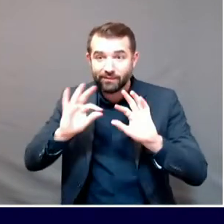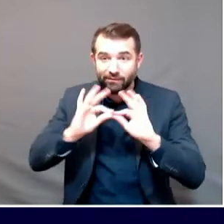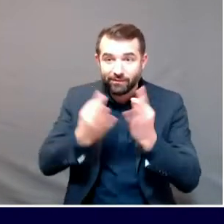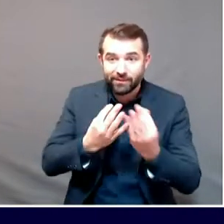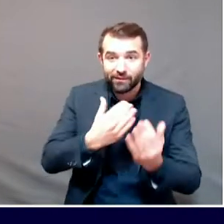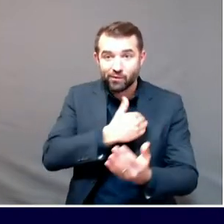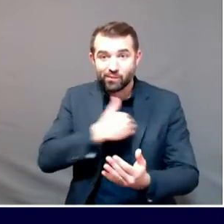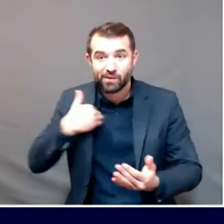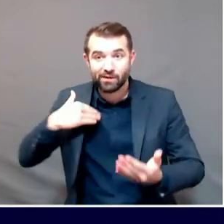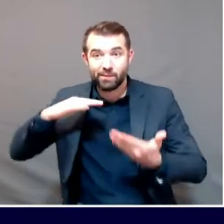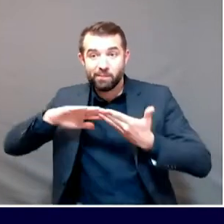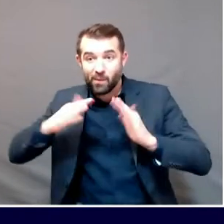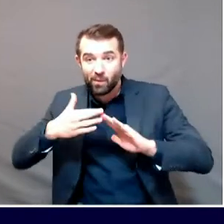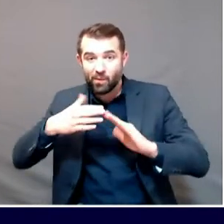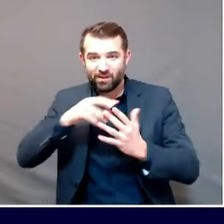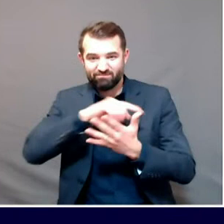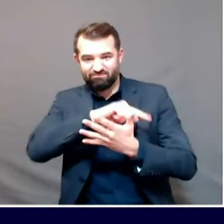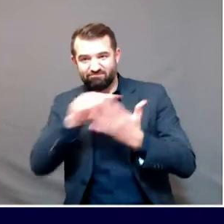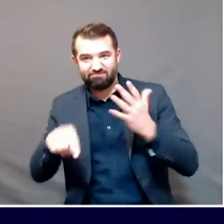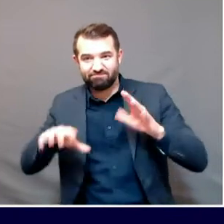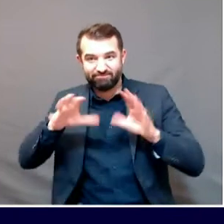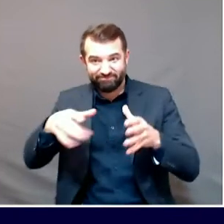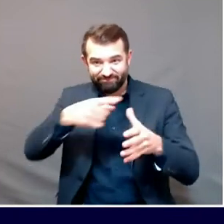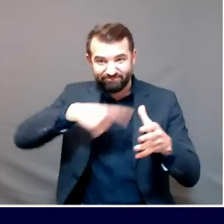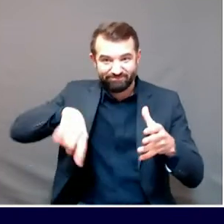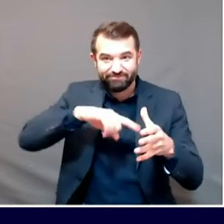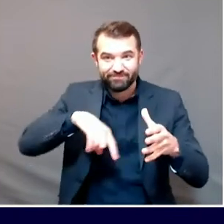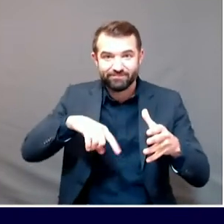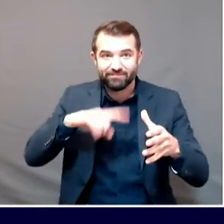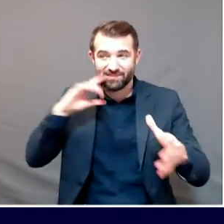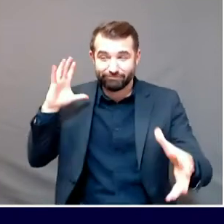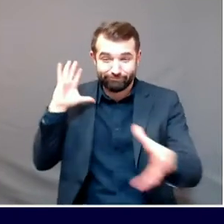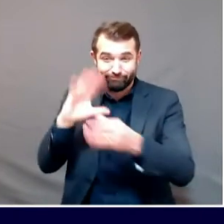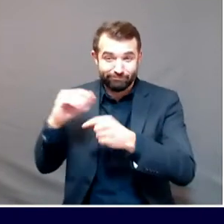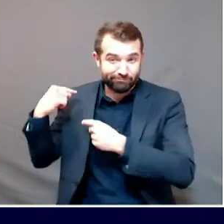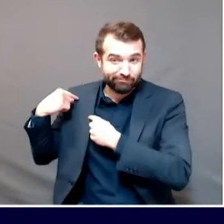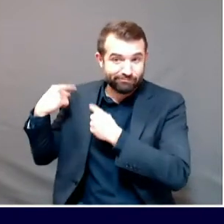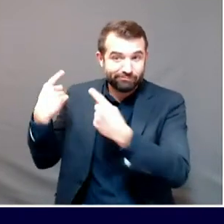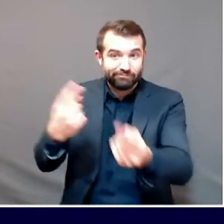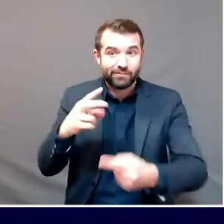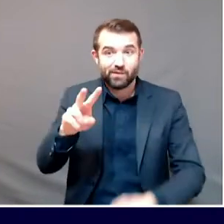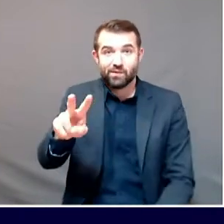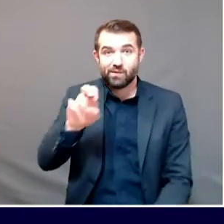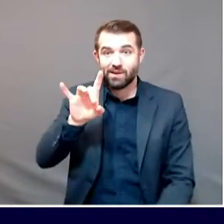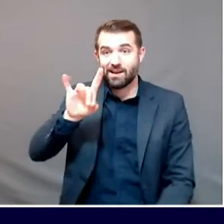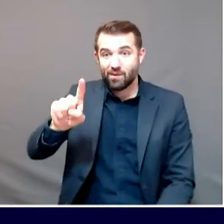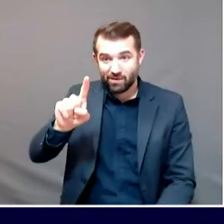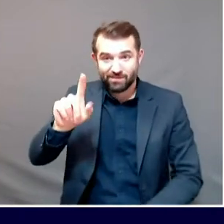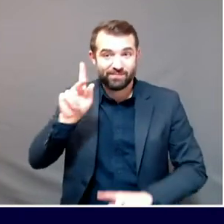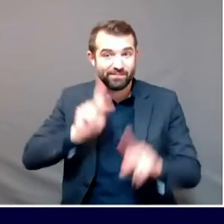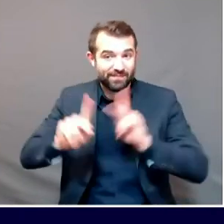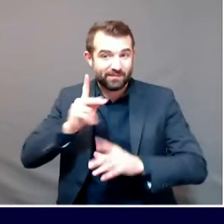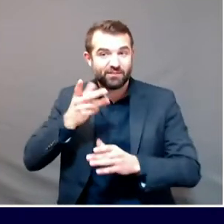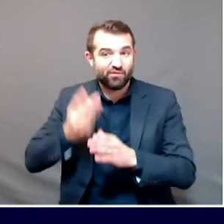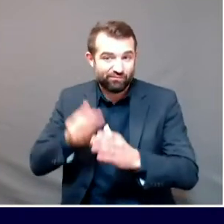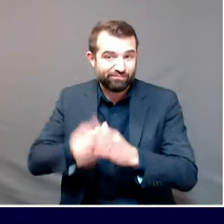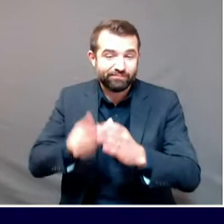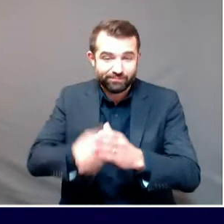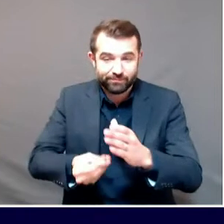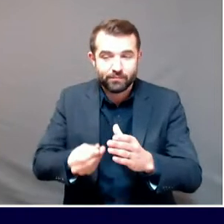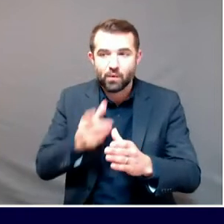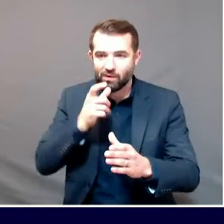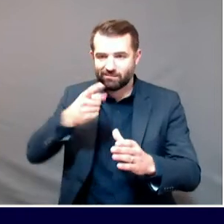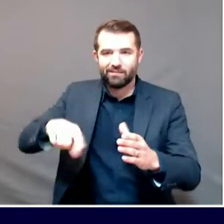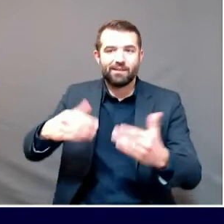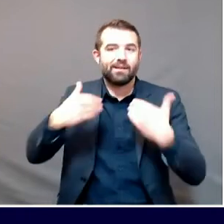5 individuals, as well as collectively all 281 people who have lost their lives to COVID-19 in